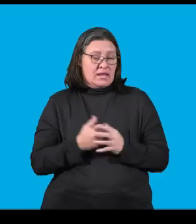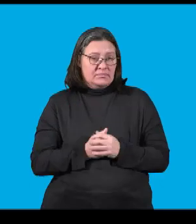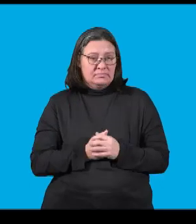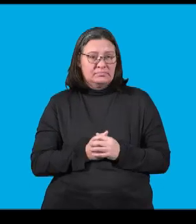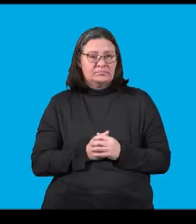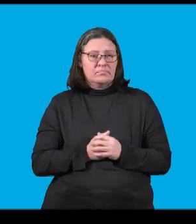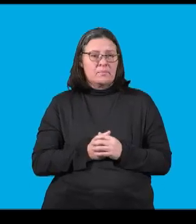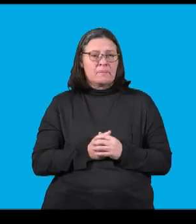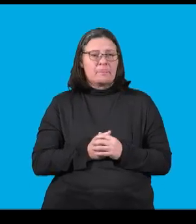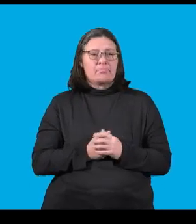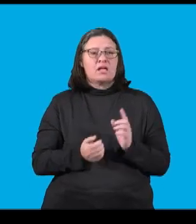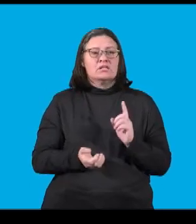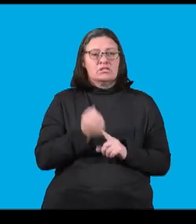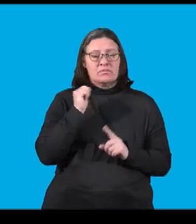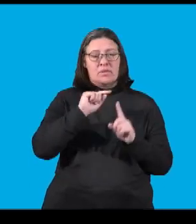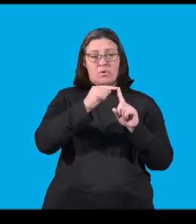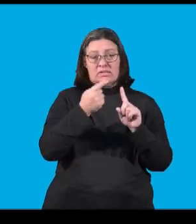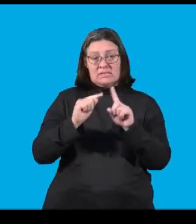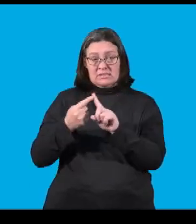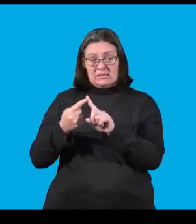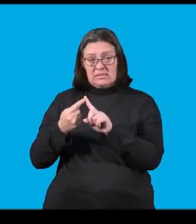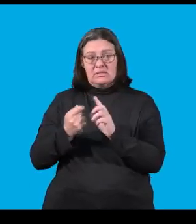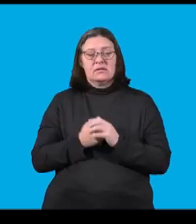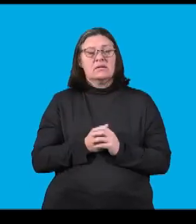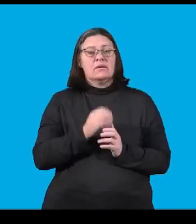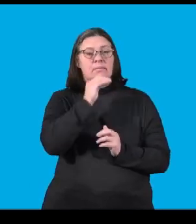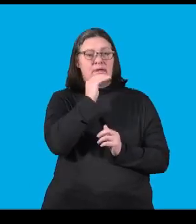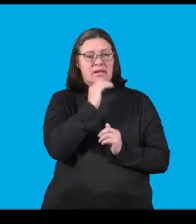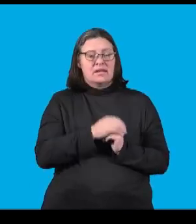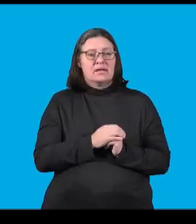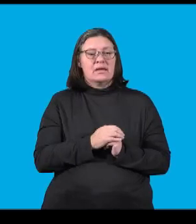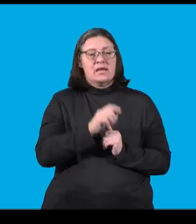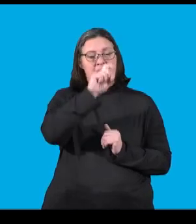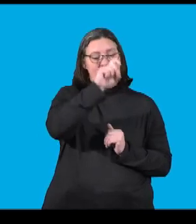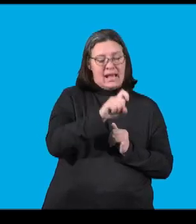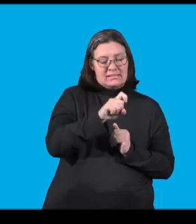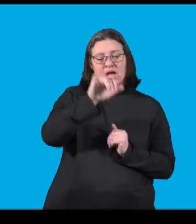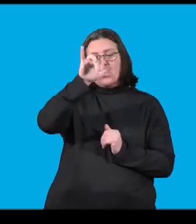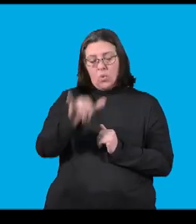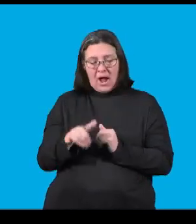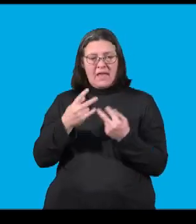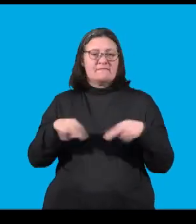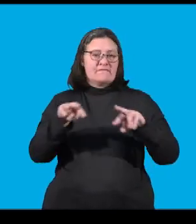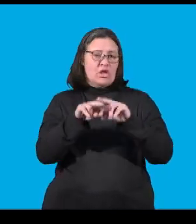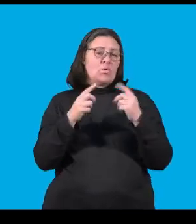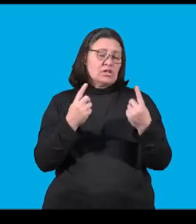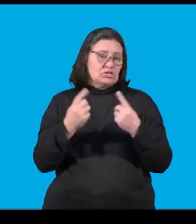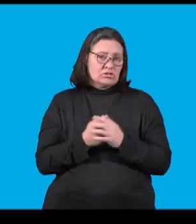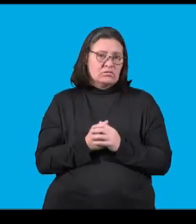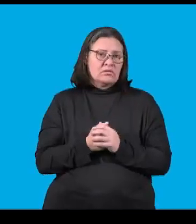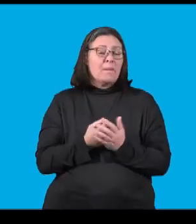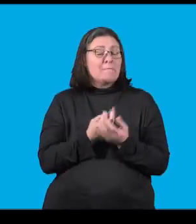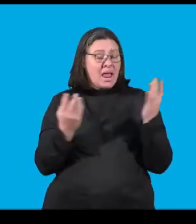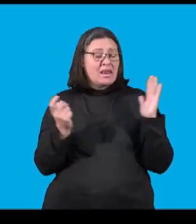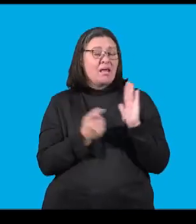let's highlight key information here. Determine the point. So we're finding a point, which means it's an x and a y value.